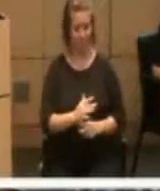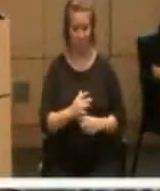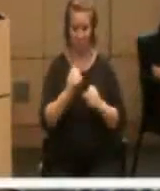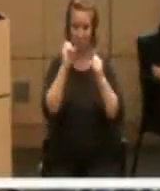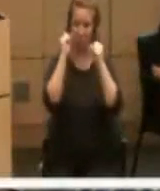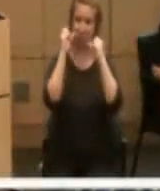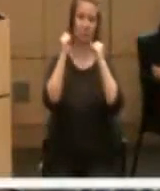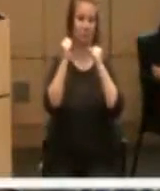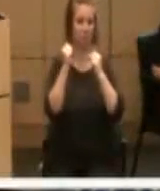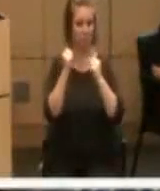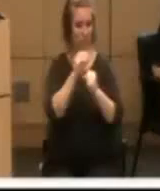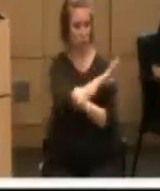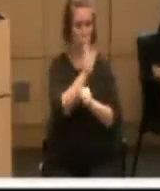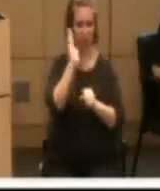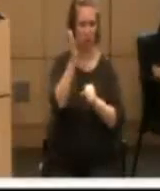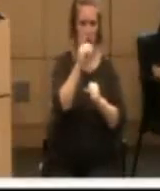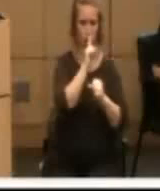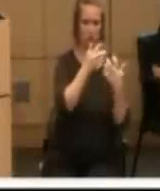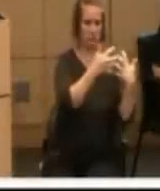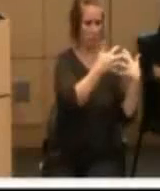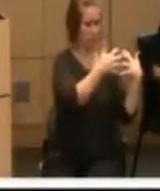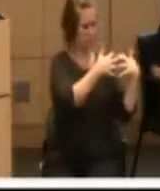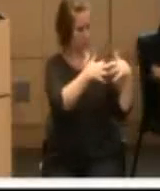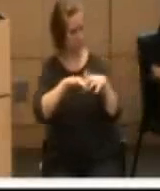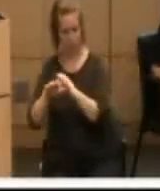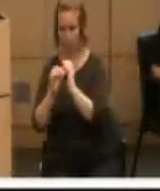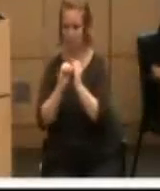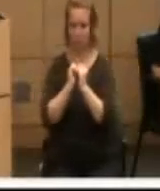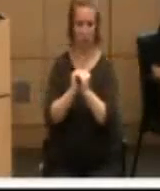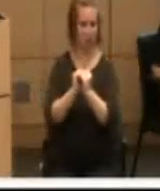incredible how well your talks meshed together and just kind of